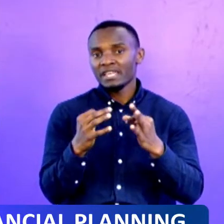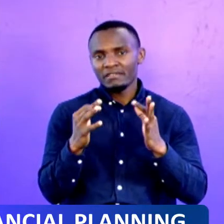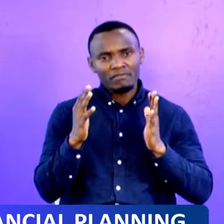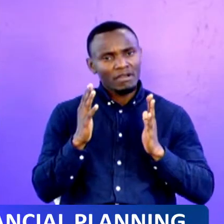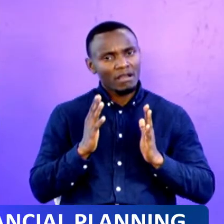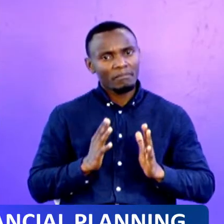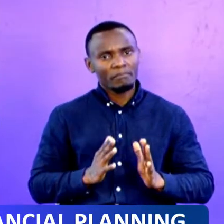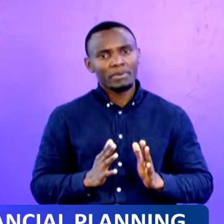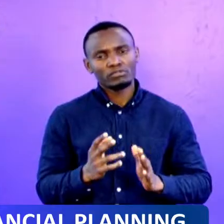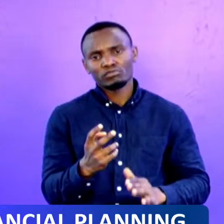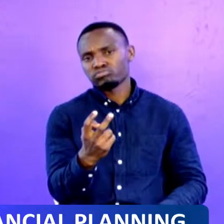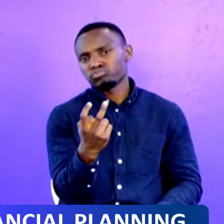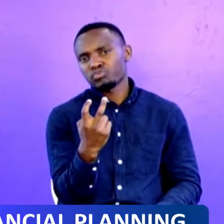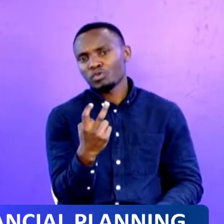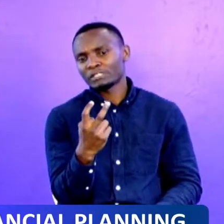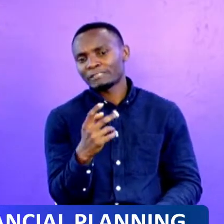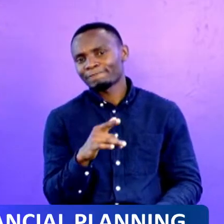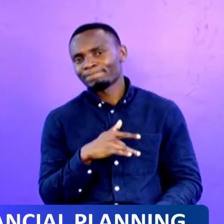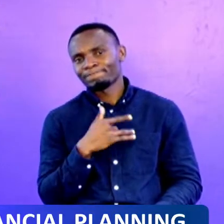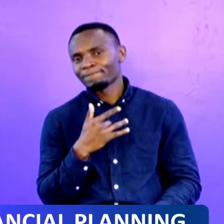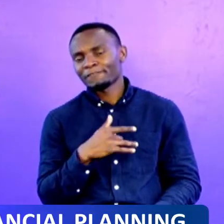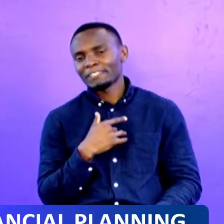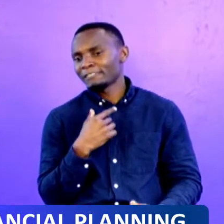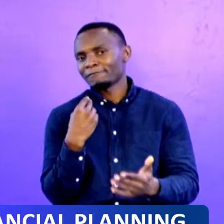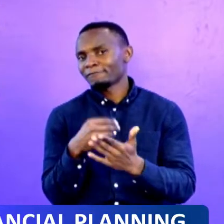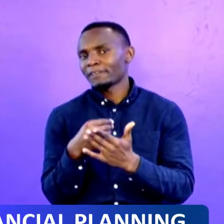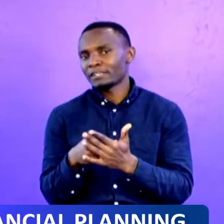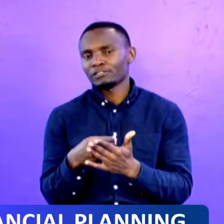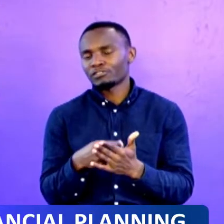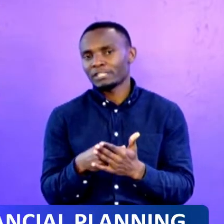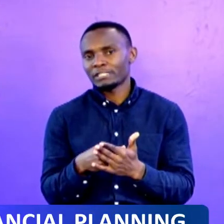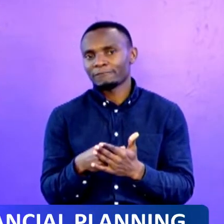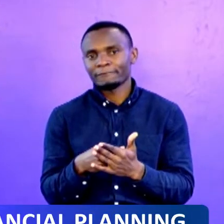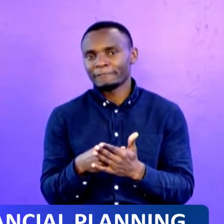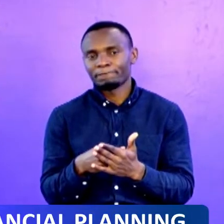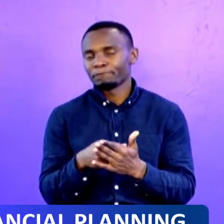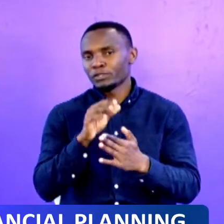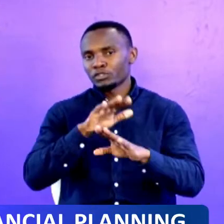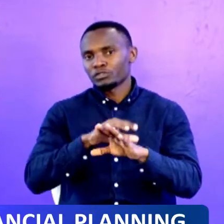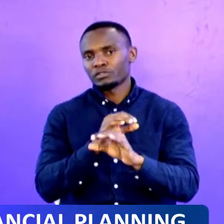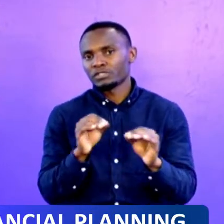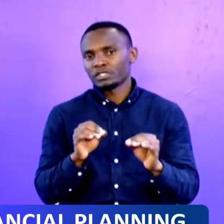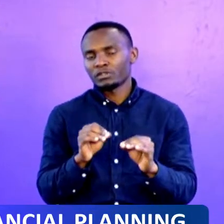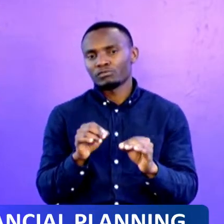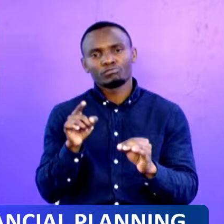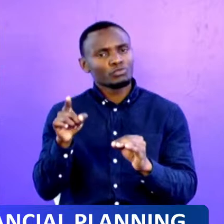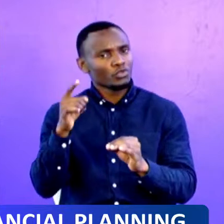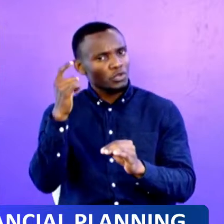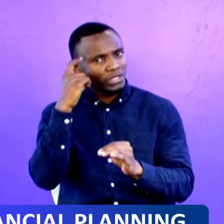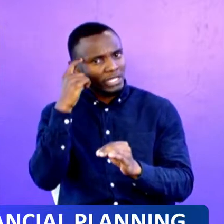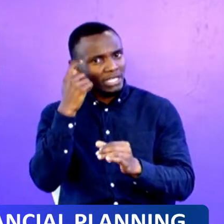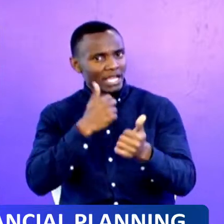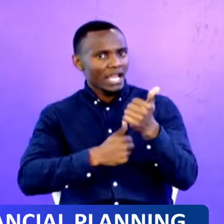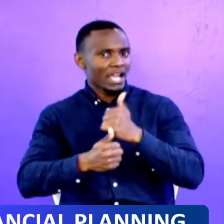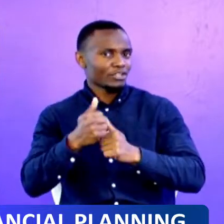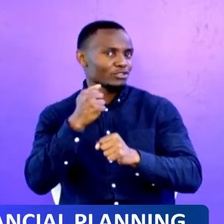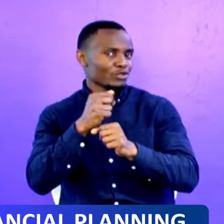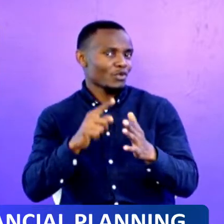lost, what's the one action you would recommend they take right now to begin? Call me